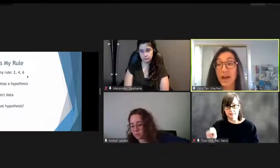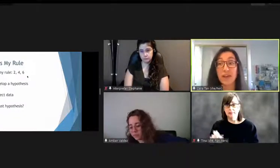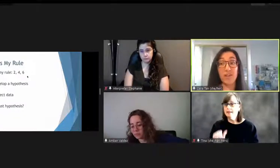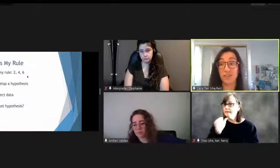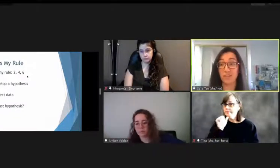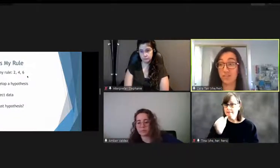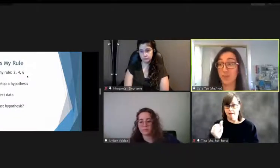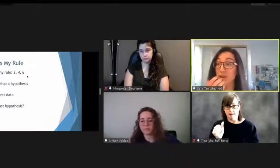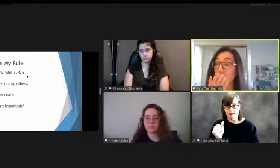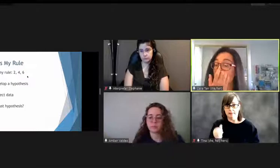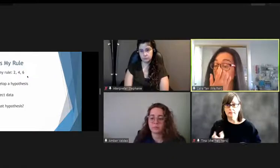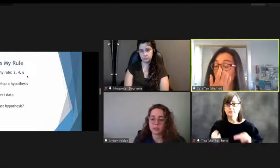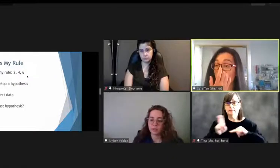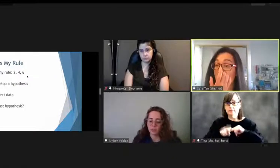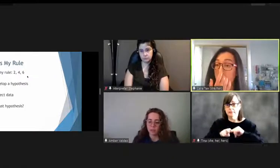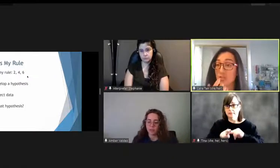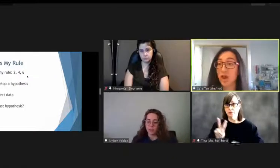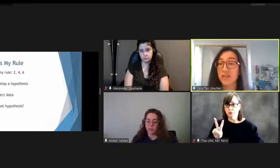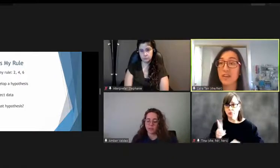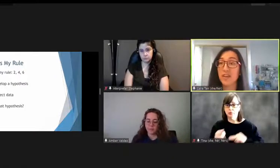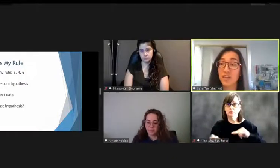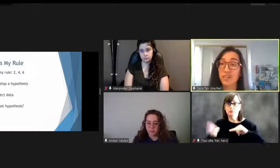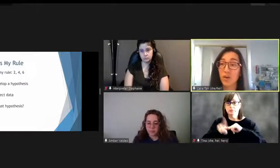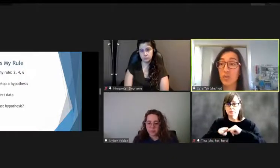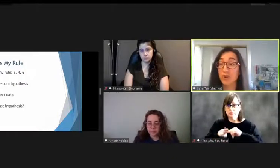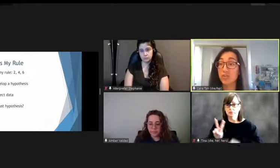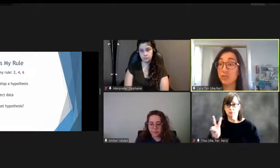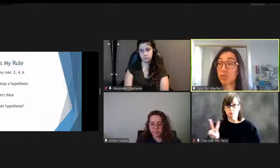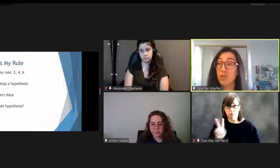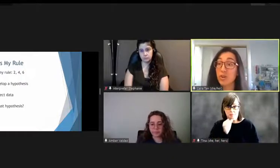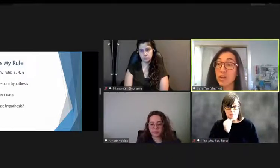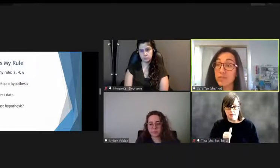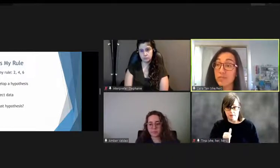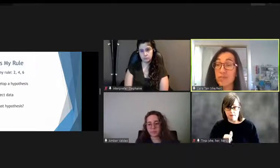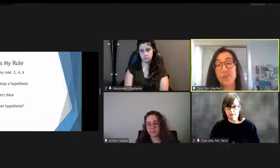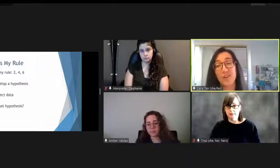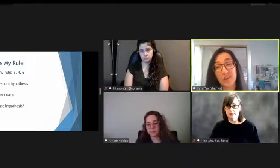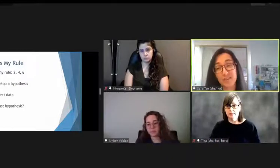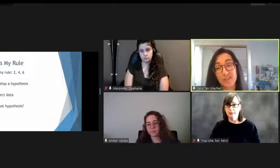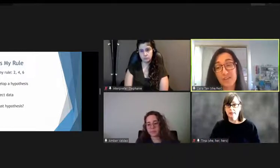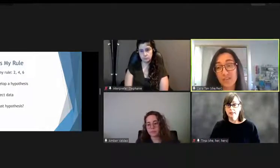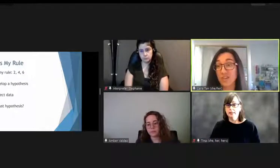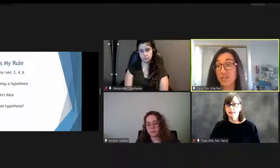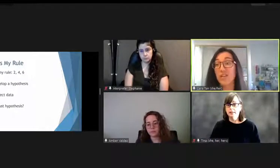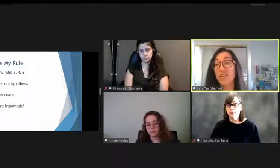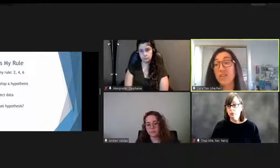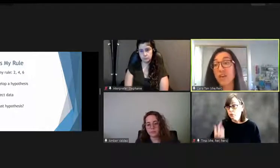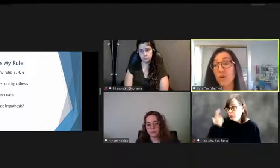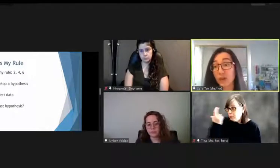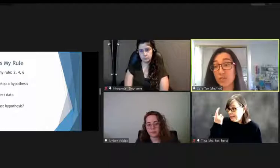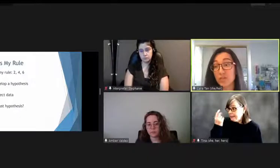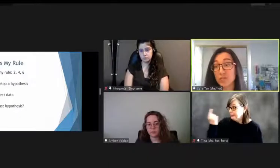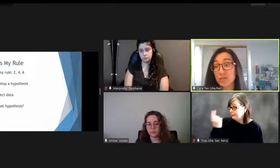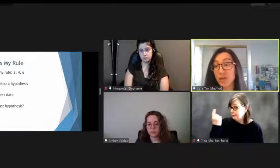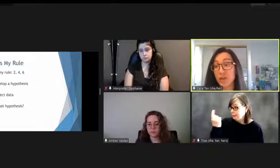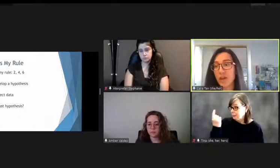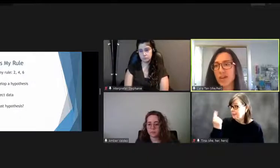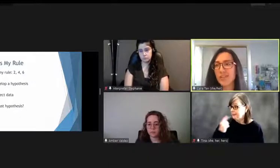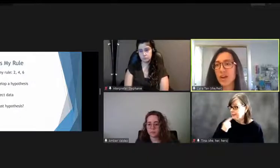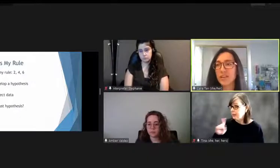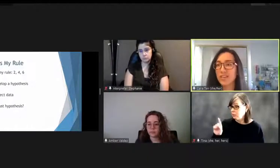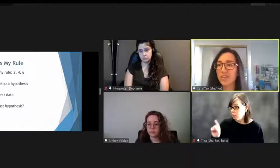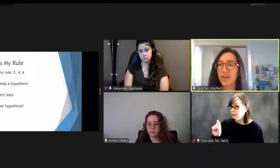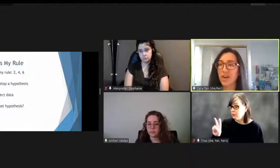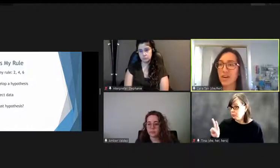we had evidence, right? Someone tried to test 1, 2, 3. So it's not even, and it's not that they go up by 2s.